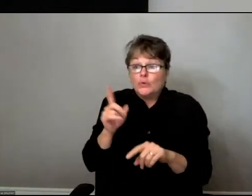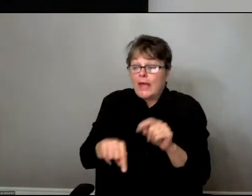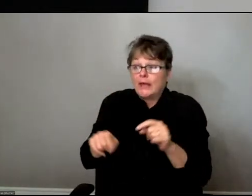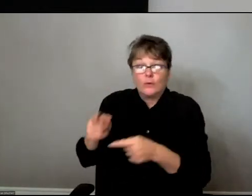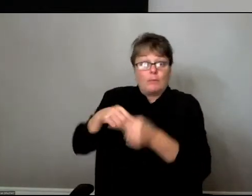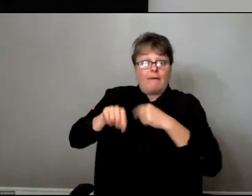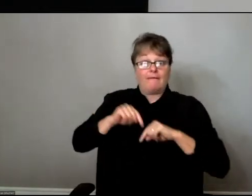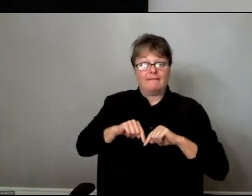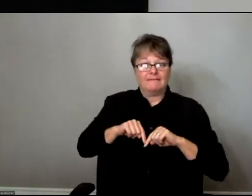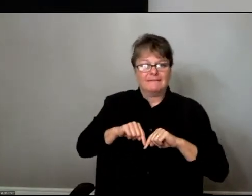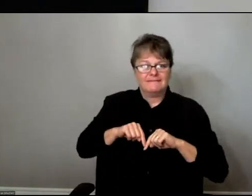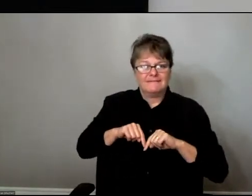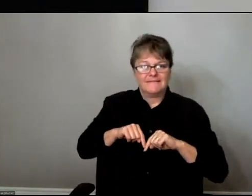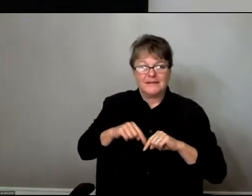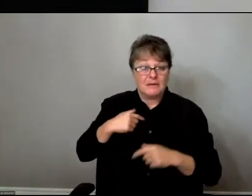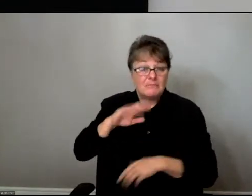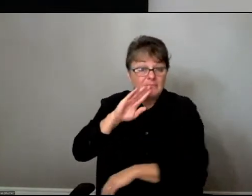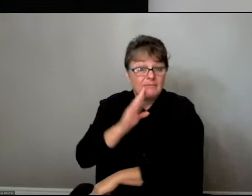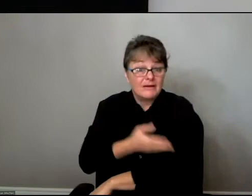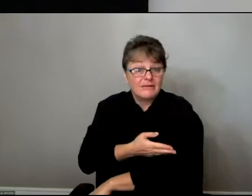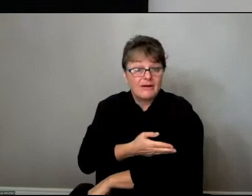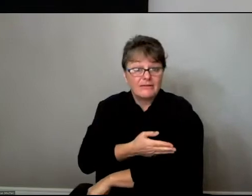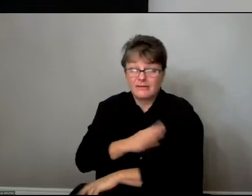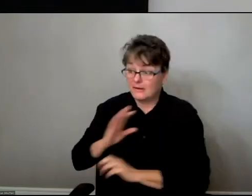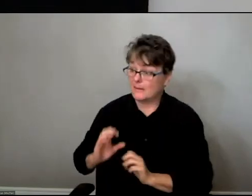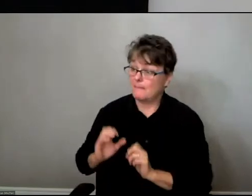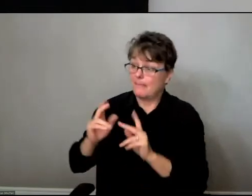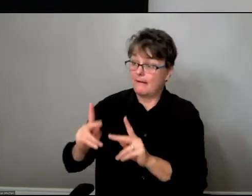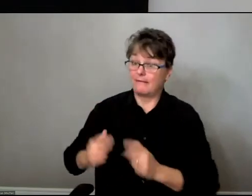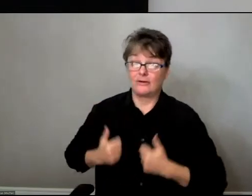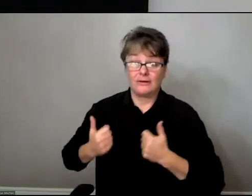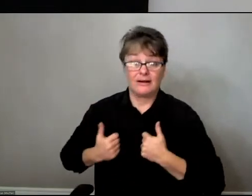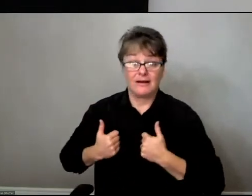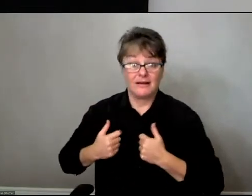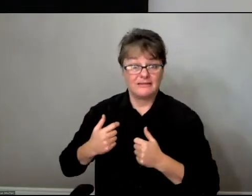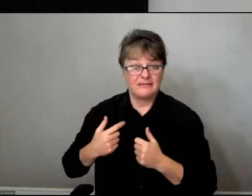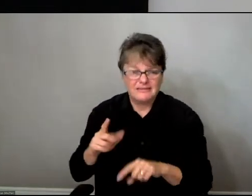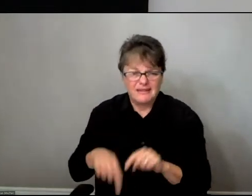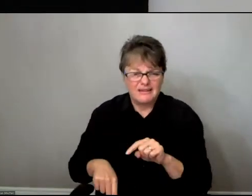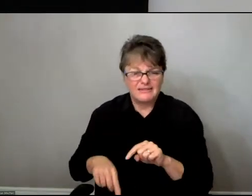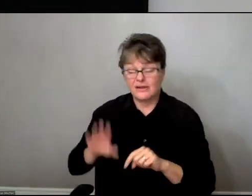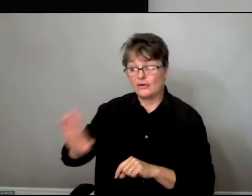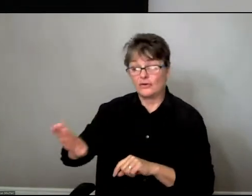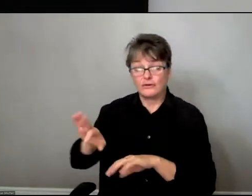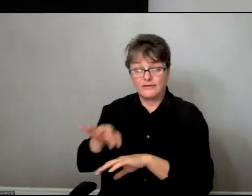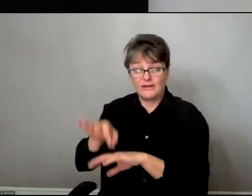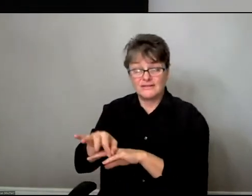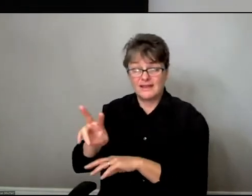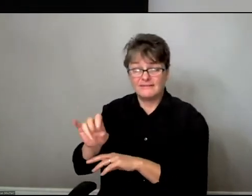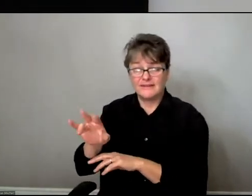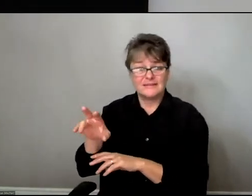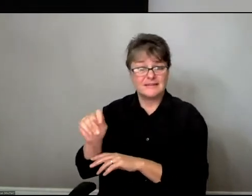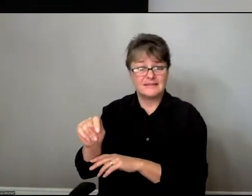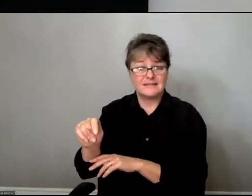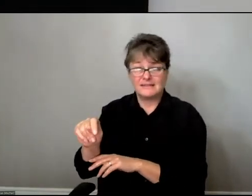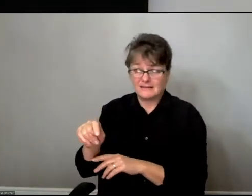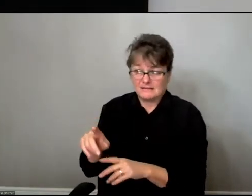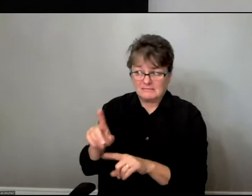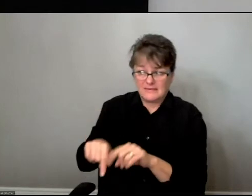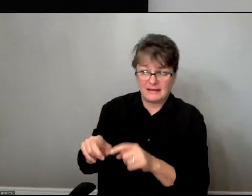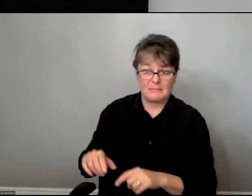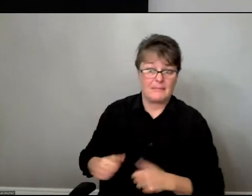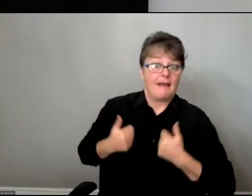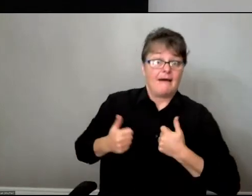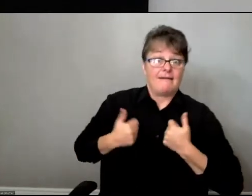We can never bring our daughter Julianne back, nor her fiancé Vincent, who was an indirect result of